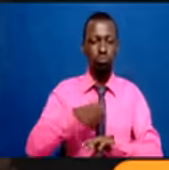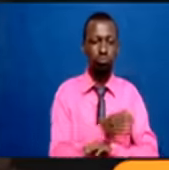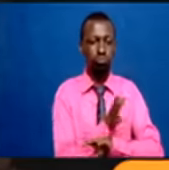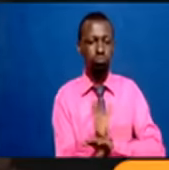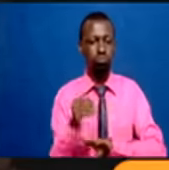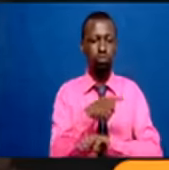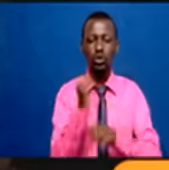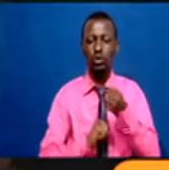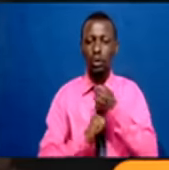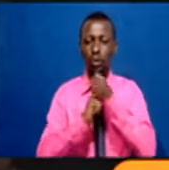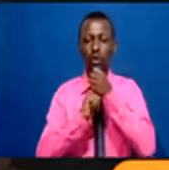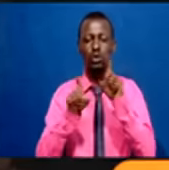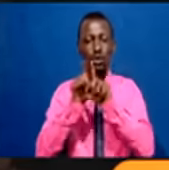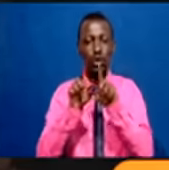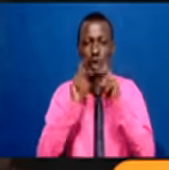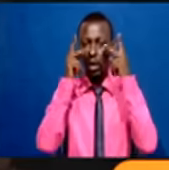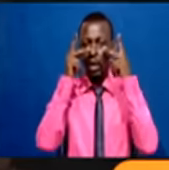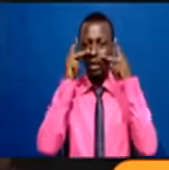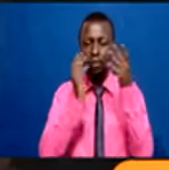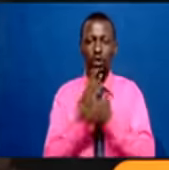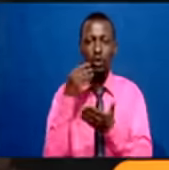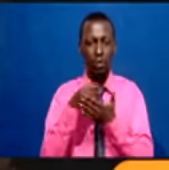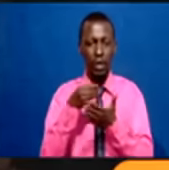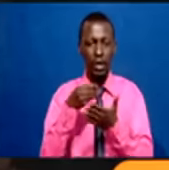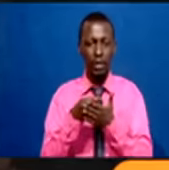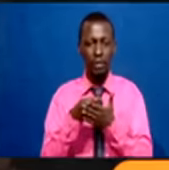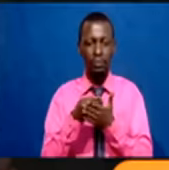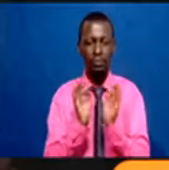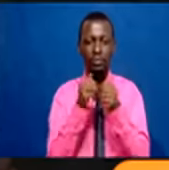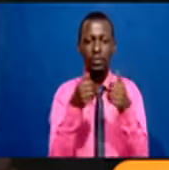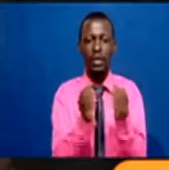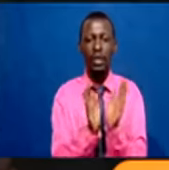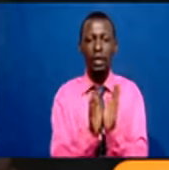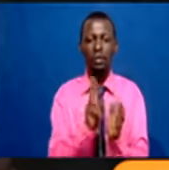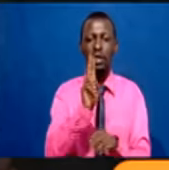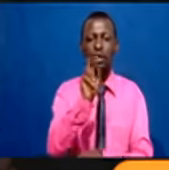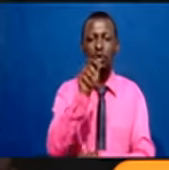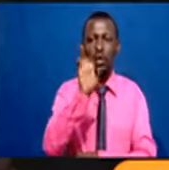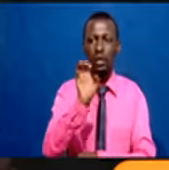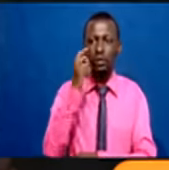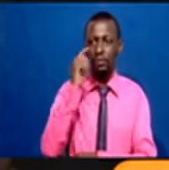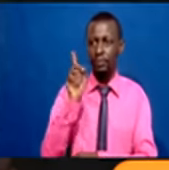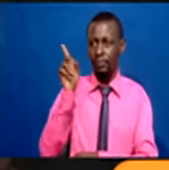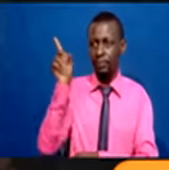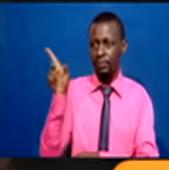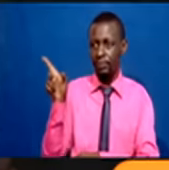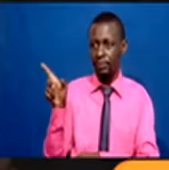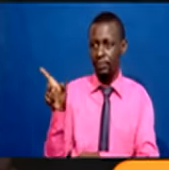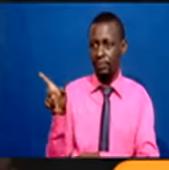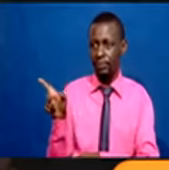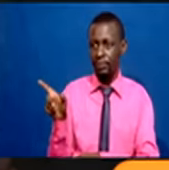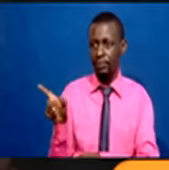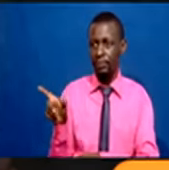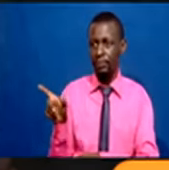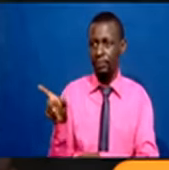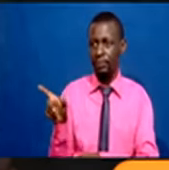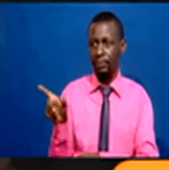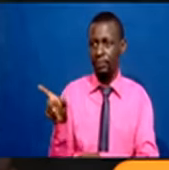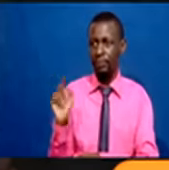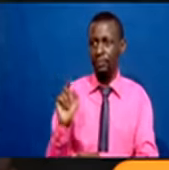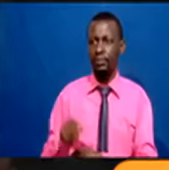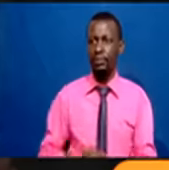Al-Shabaab financiers include UAE-based Kimat Al-Najjar General Trading, Hassan